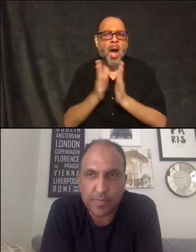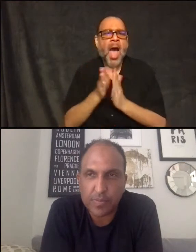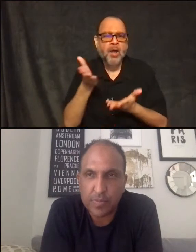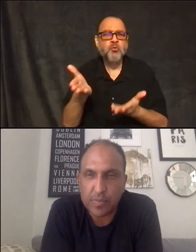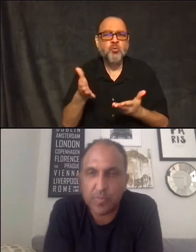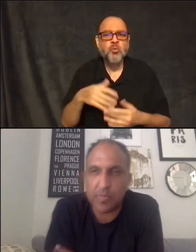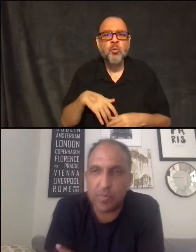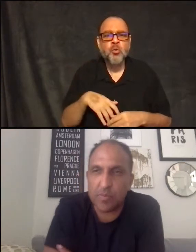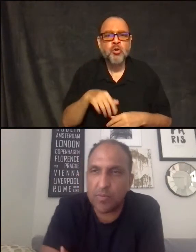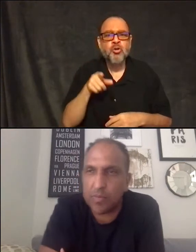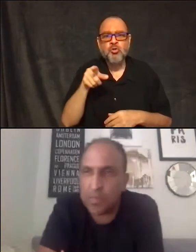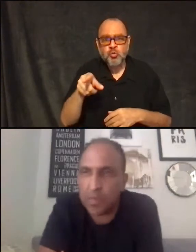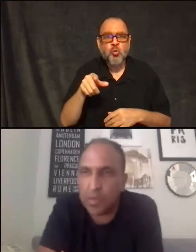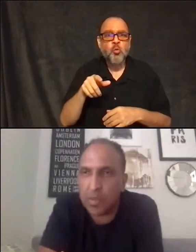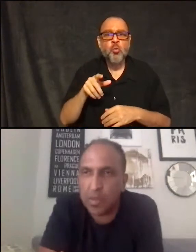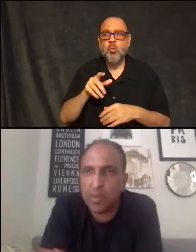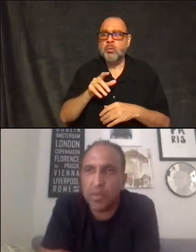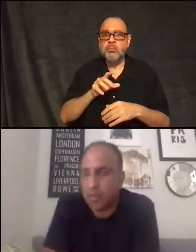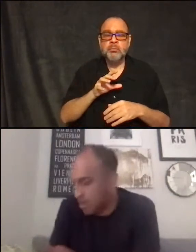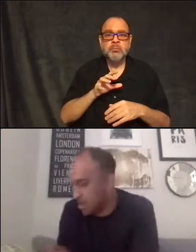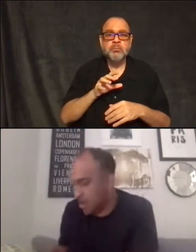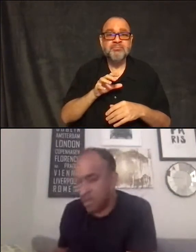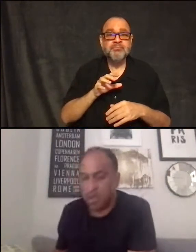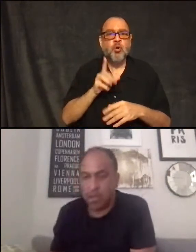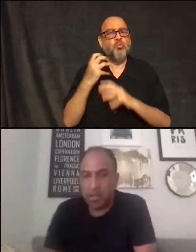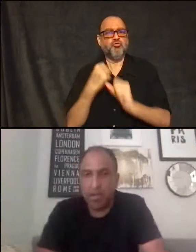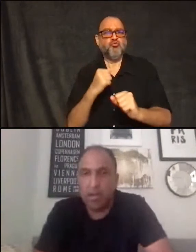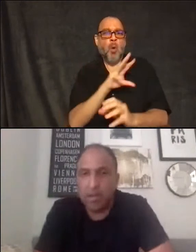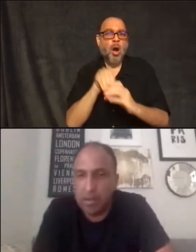Twitter Spaces. What do you see Twitter Spaces and audio rooms,